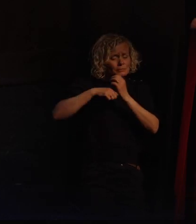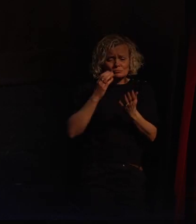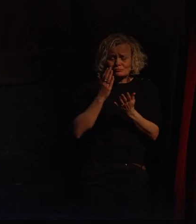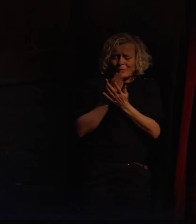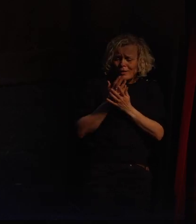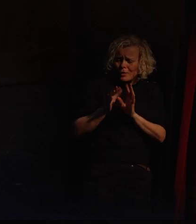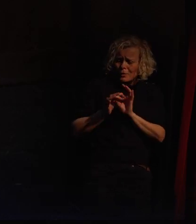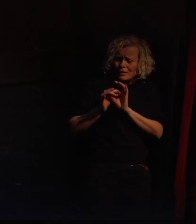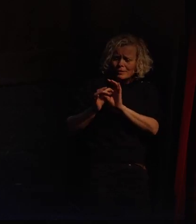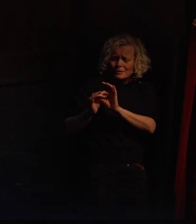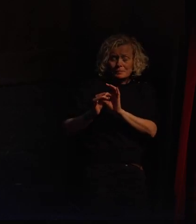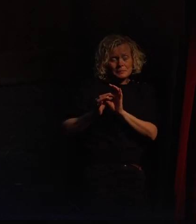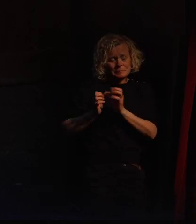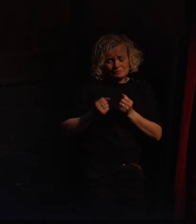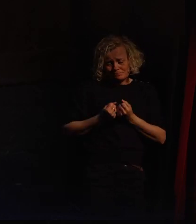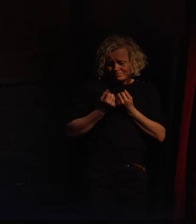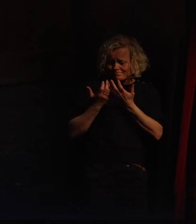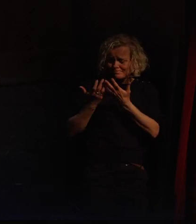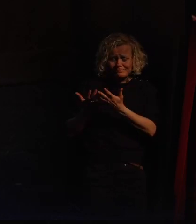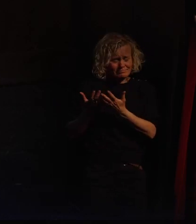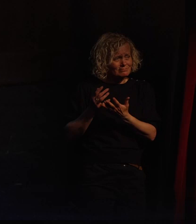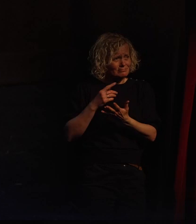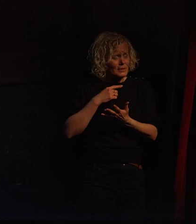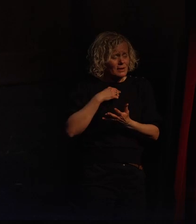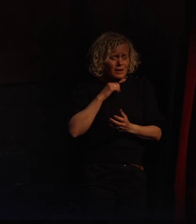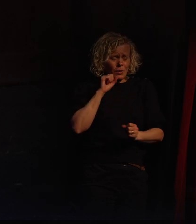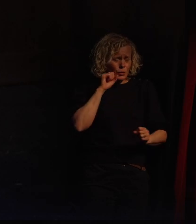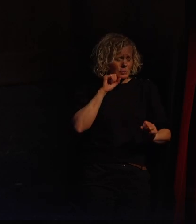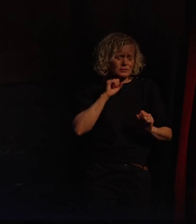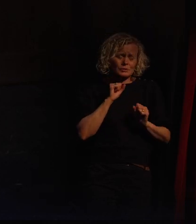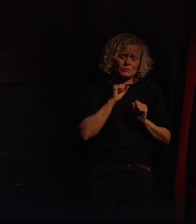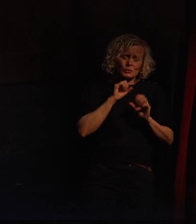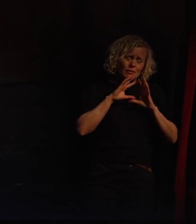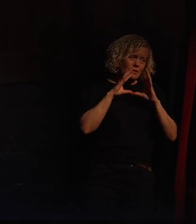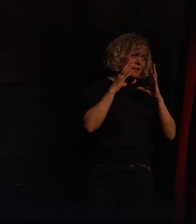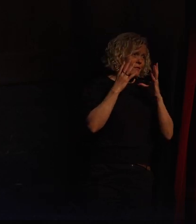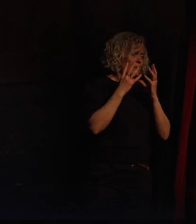No, there's nothing that I wouldn't do.